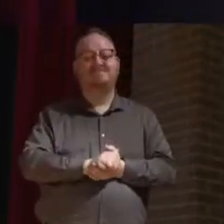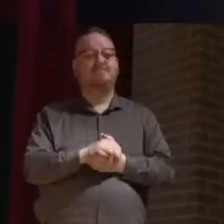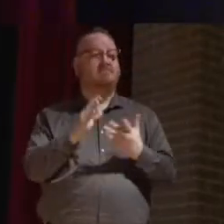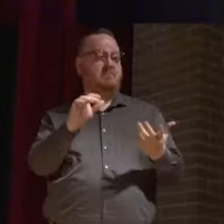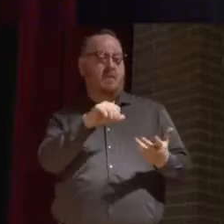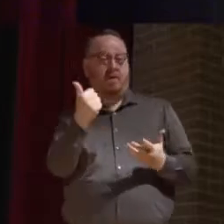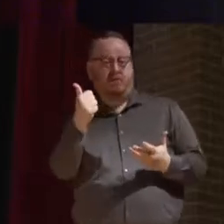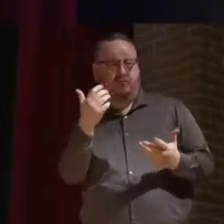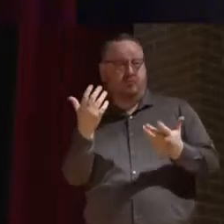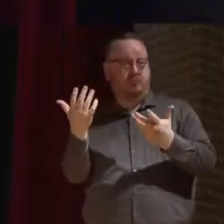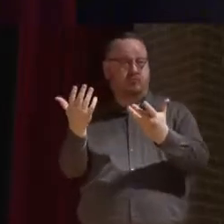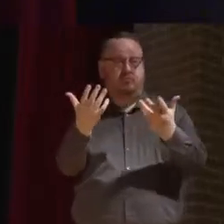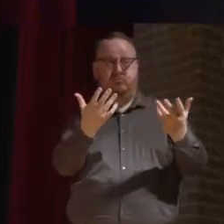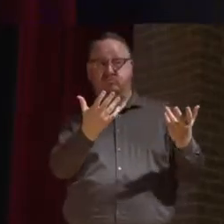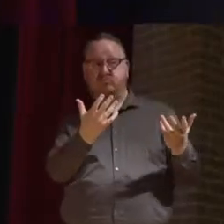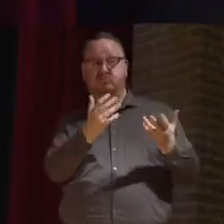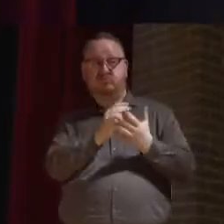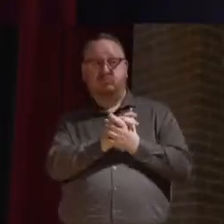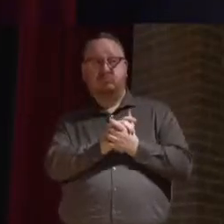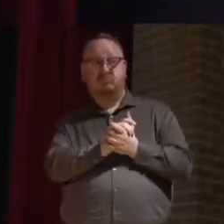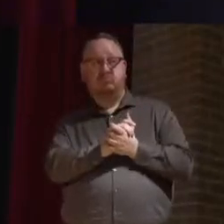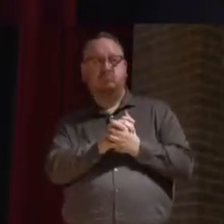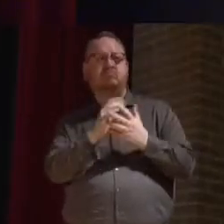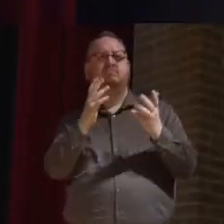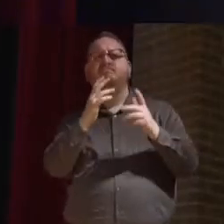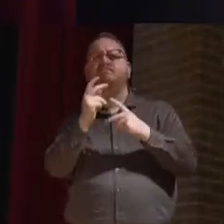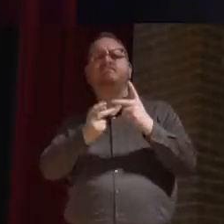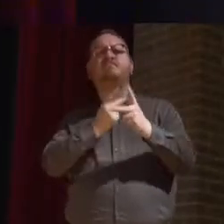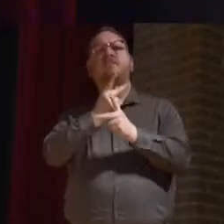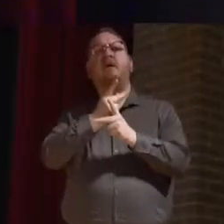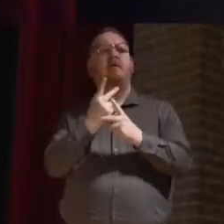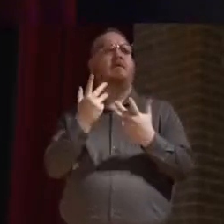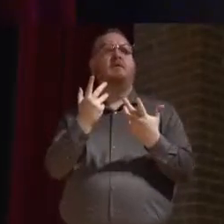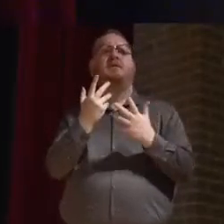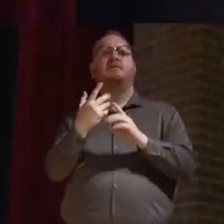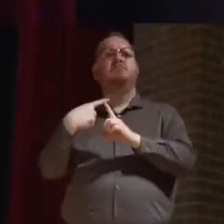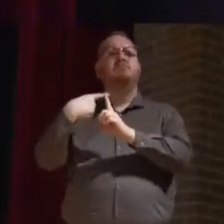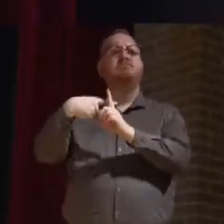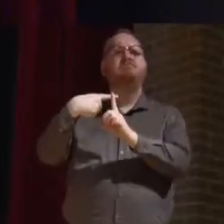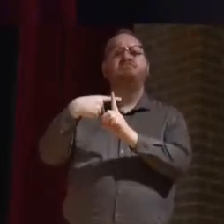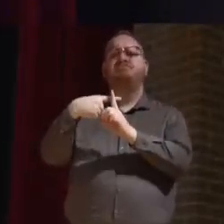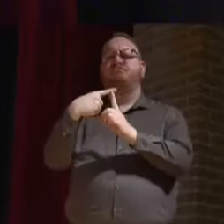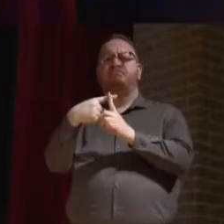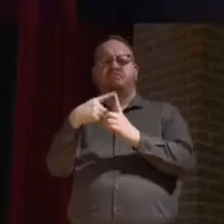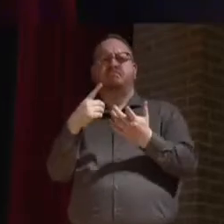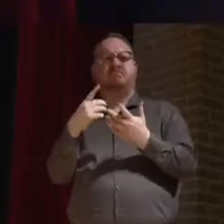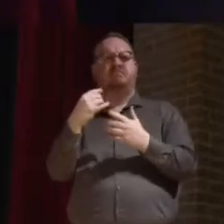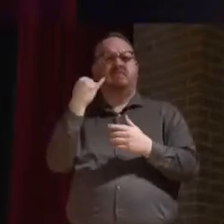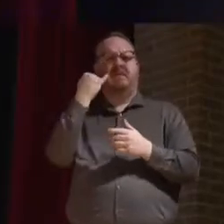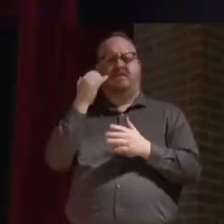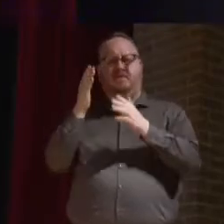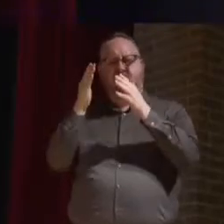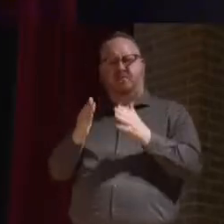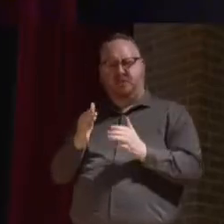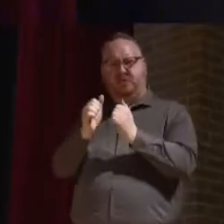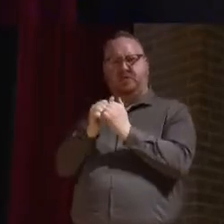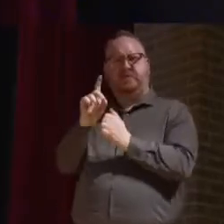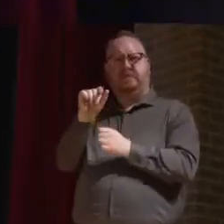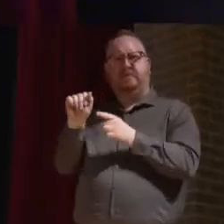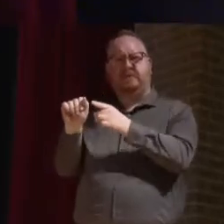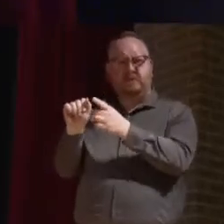Anybody else about the kinds of strengths that individuals with disabilities could bring to the workforce? John? They may